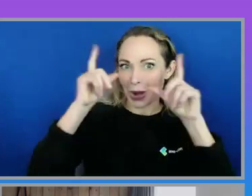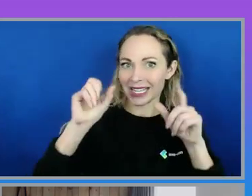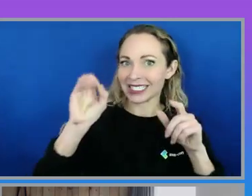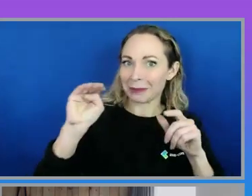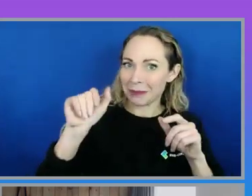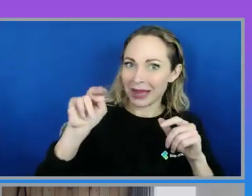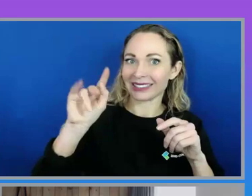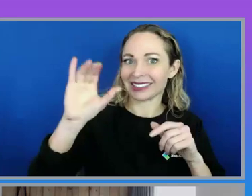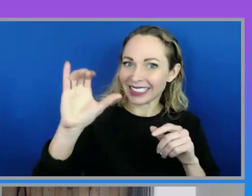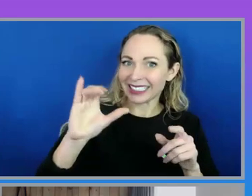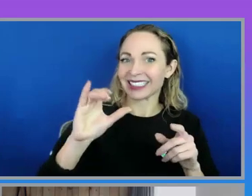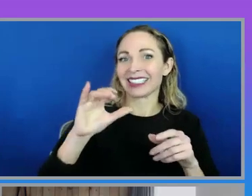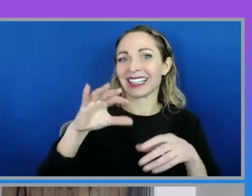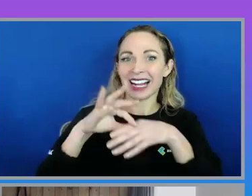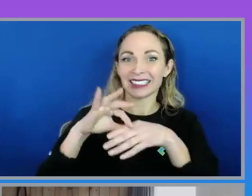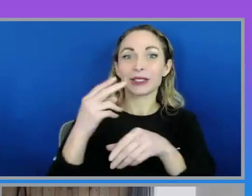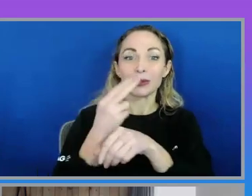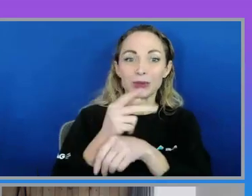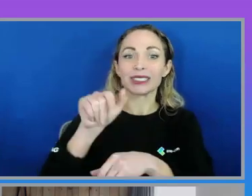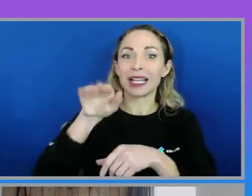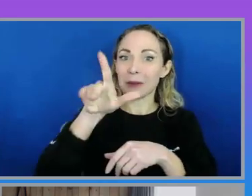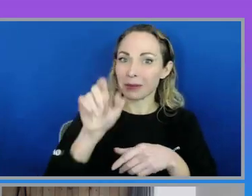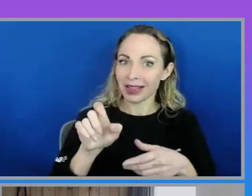content. Use the table caption element.